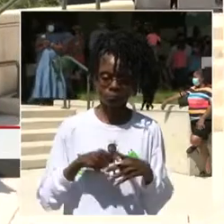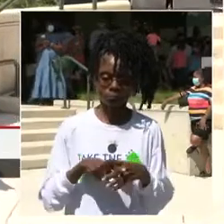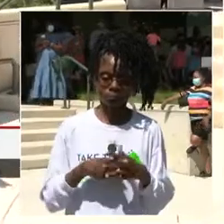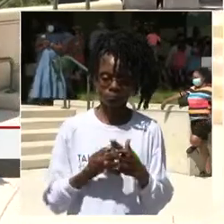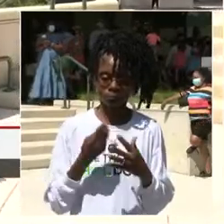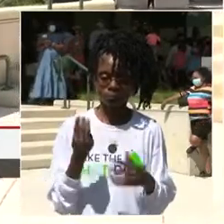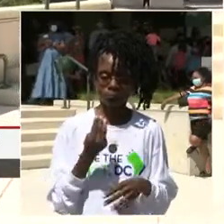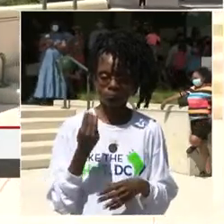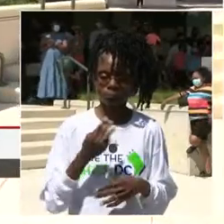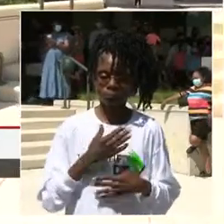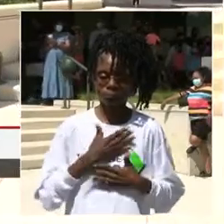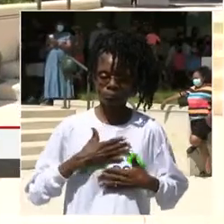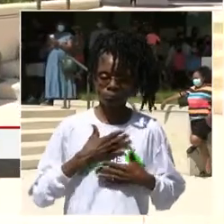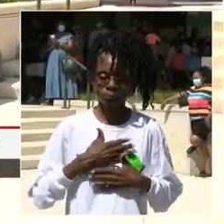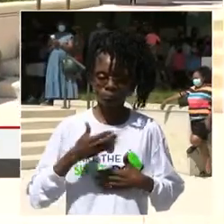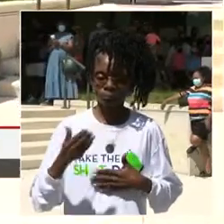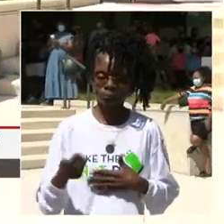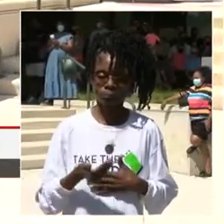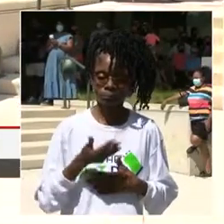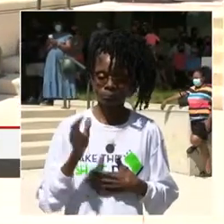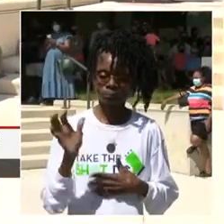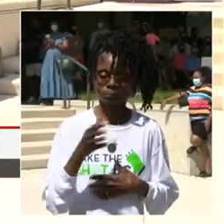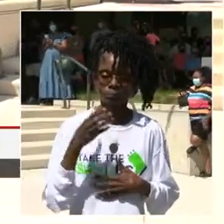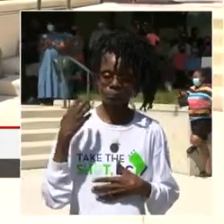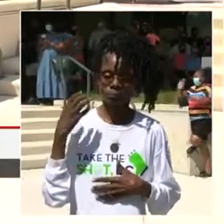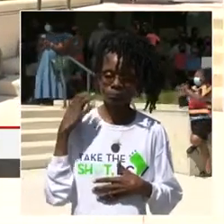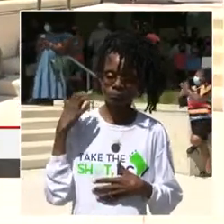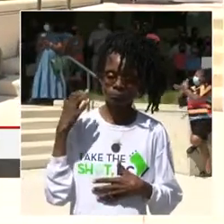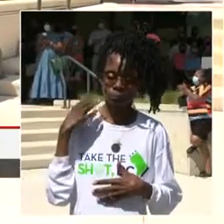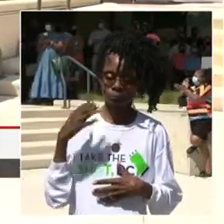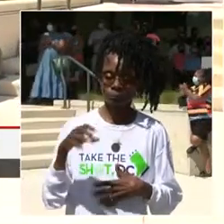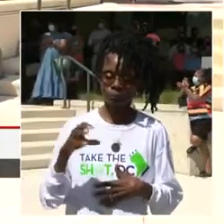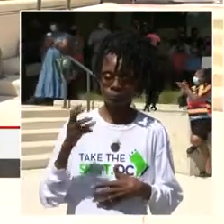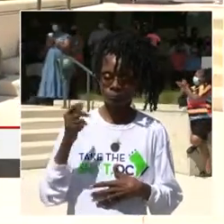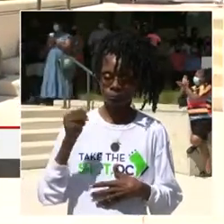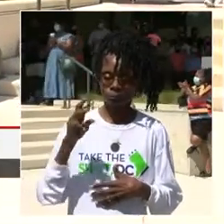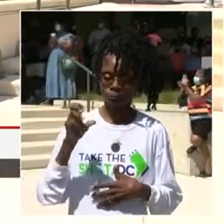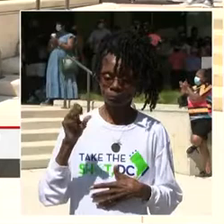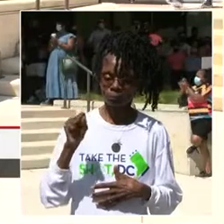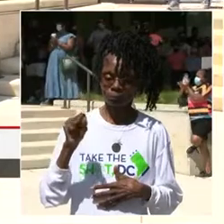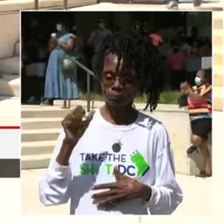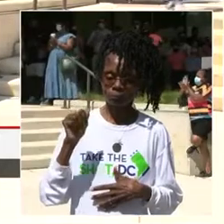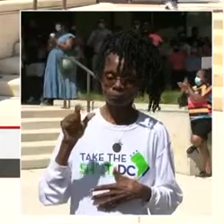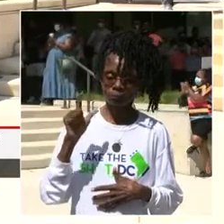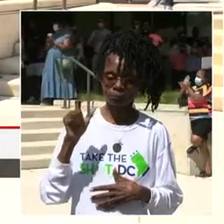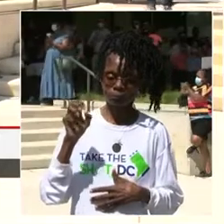to introduce your council member, Charles Allen.